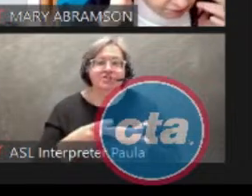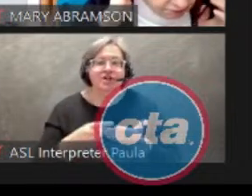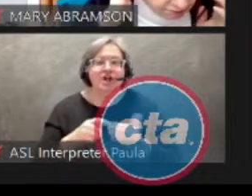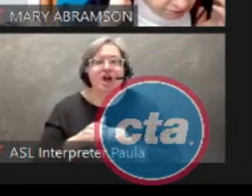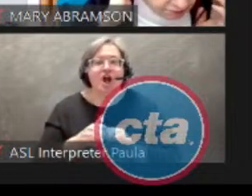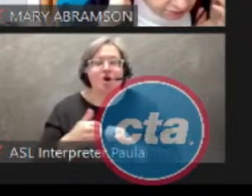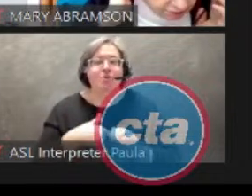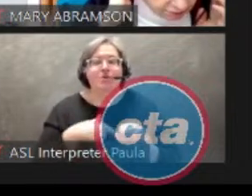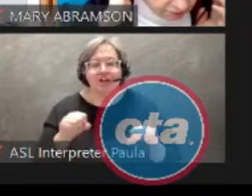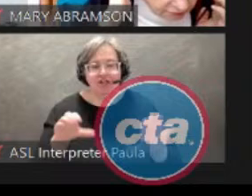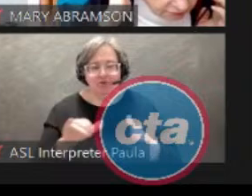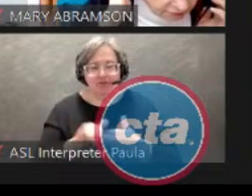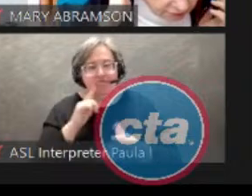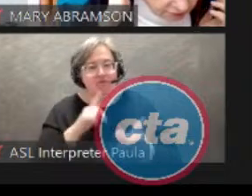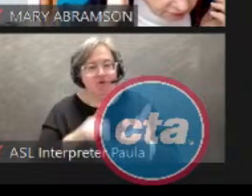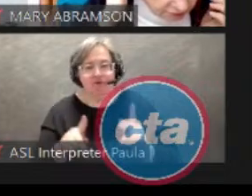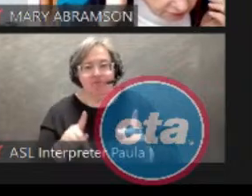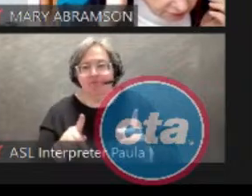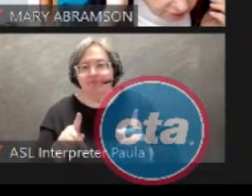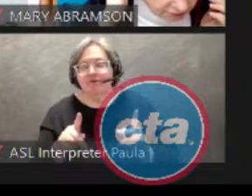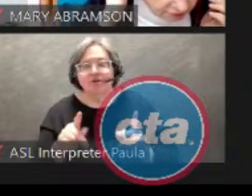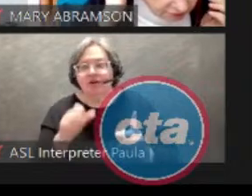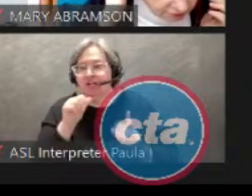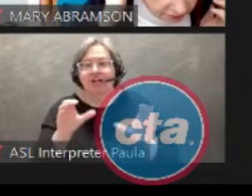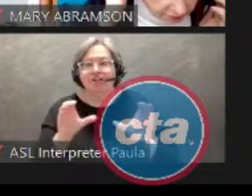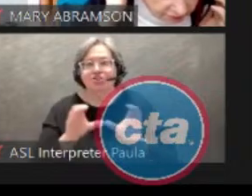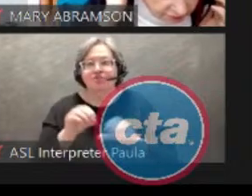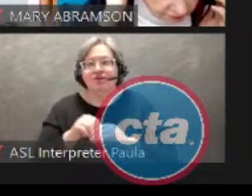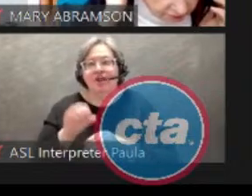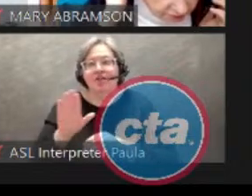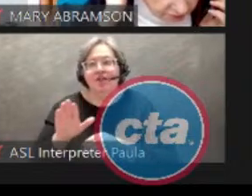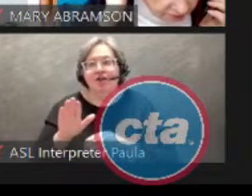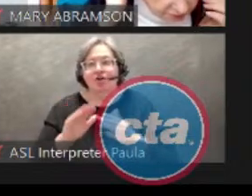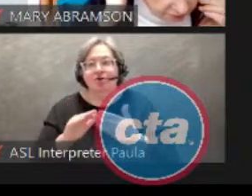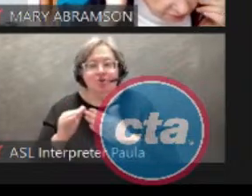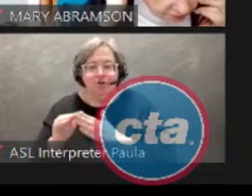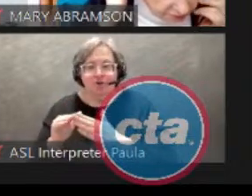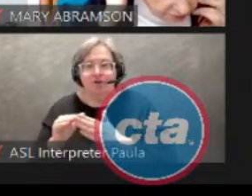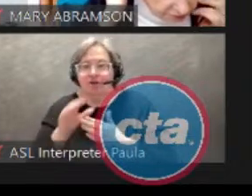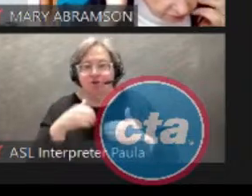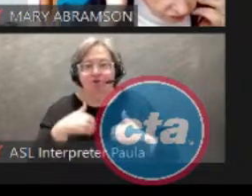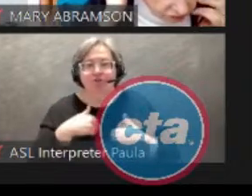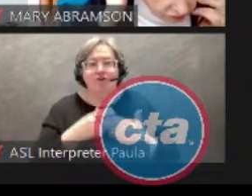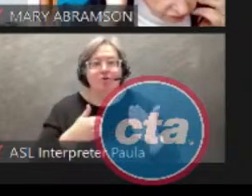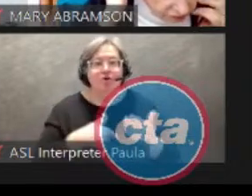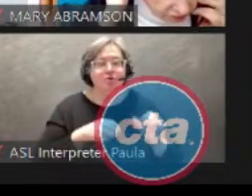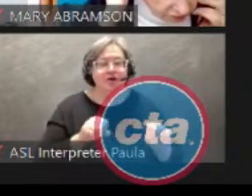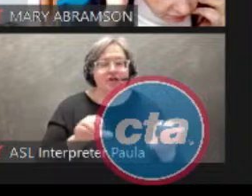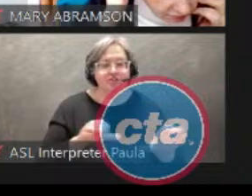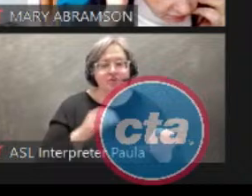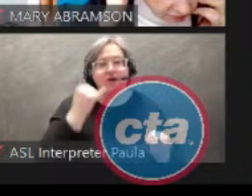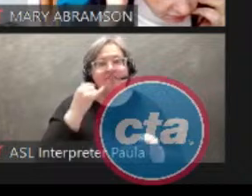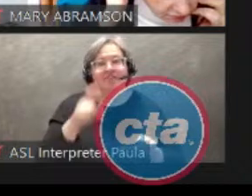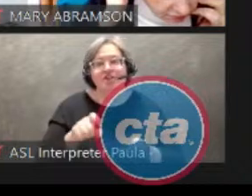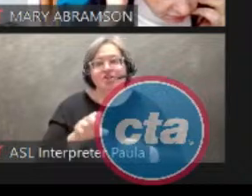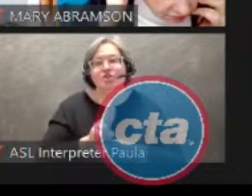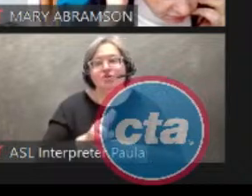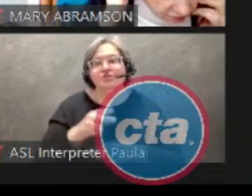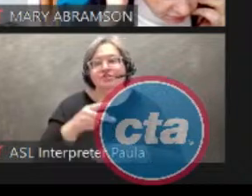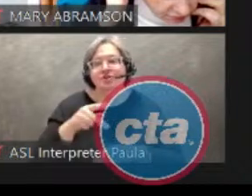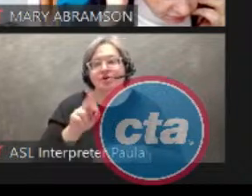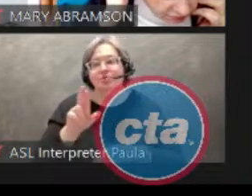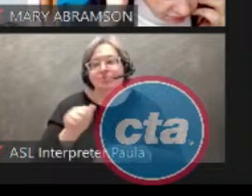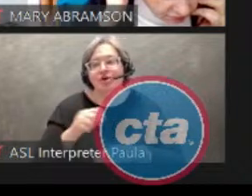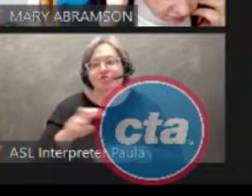we might be able to do that for people who are not certified in their own communities because they don't have it, and what we might be able to do if they do need to use paratransit to get